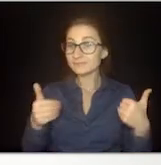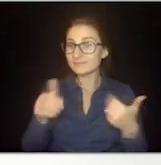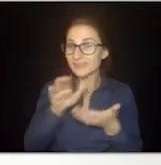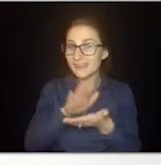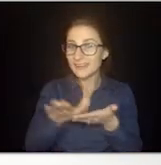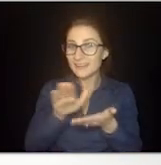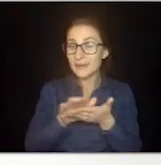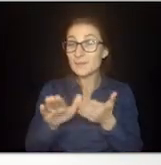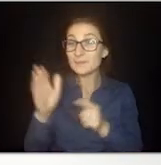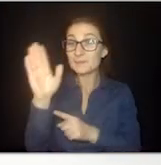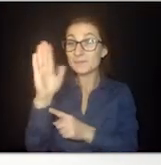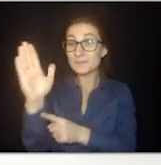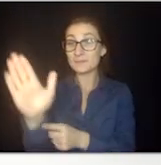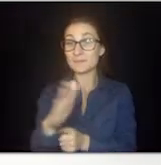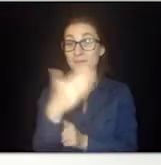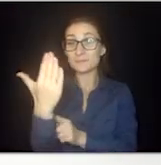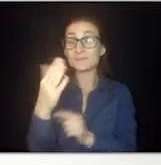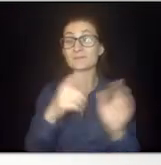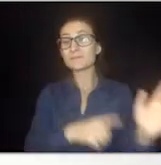We'll clean up, but look.